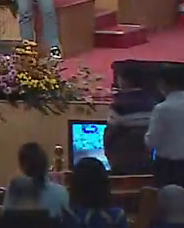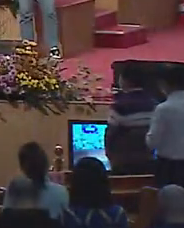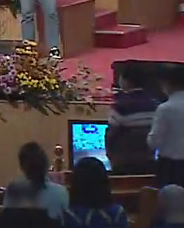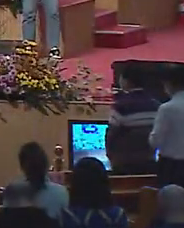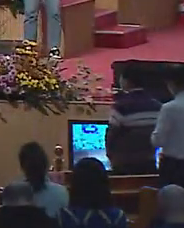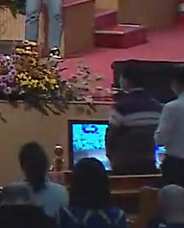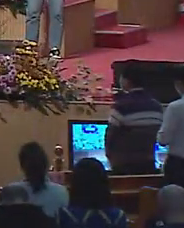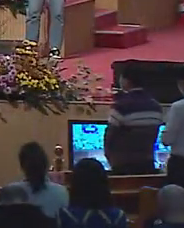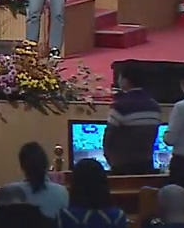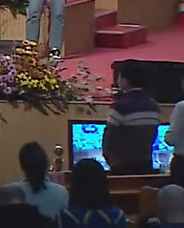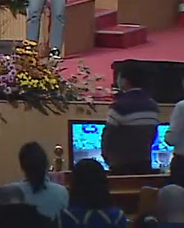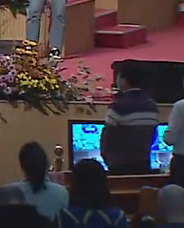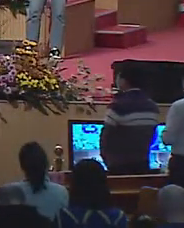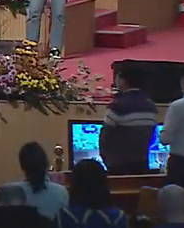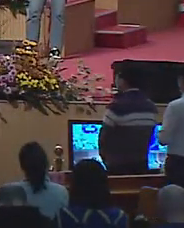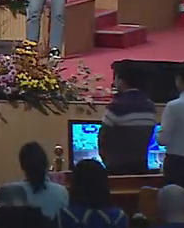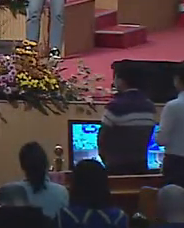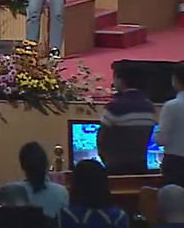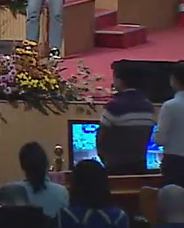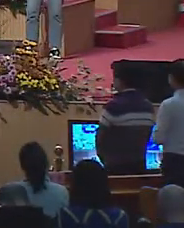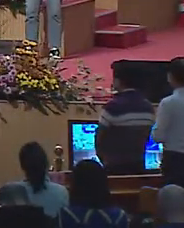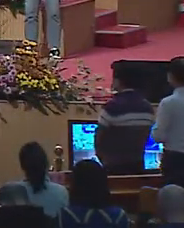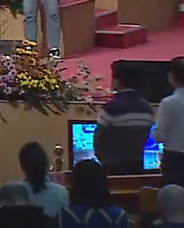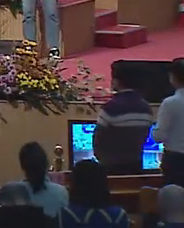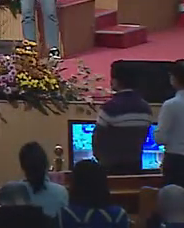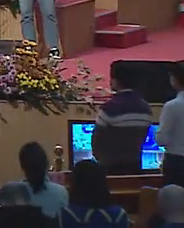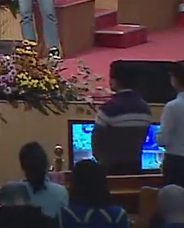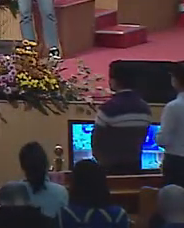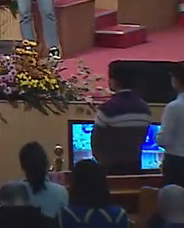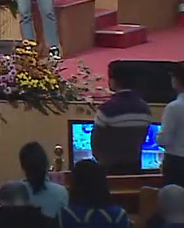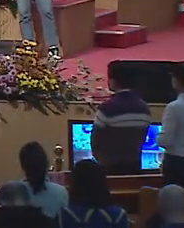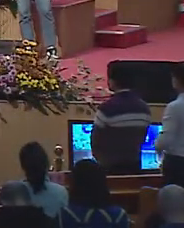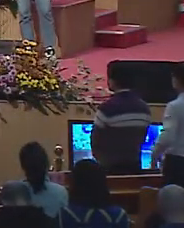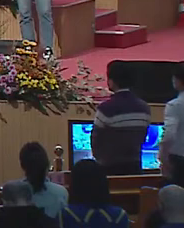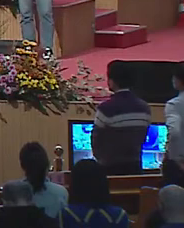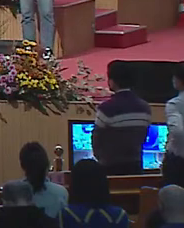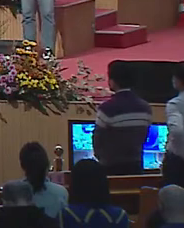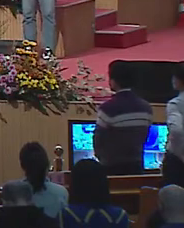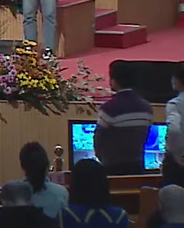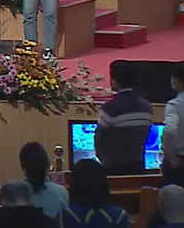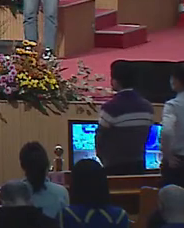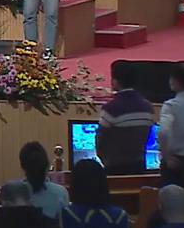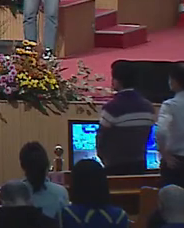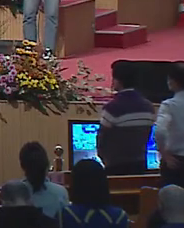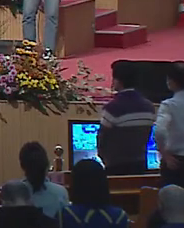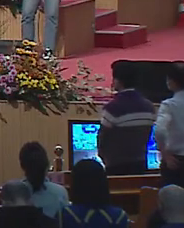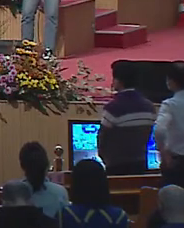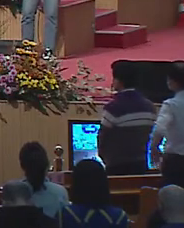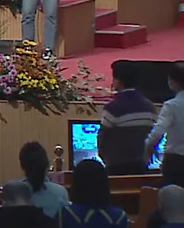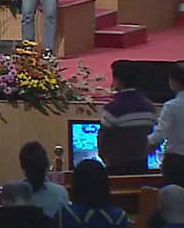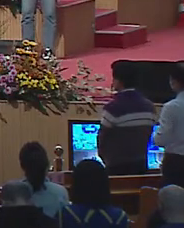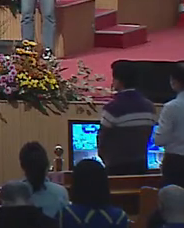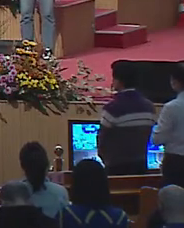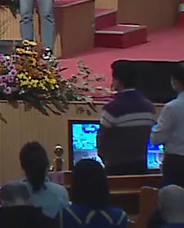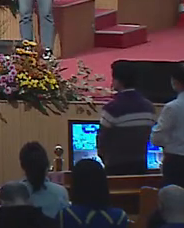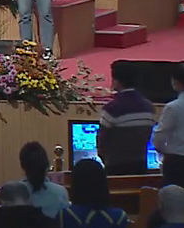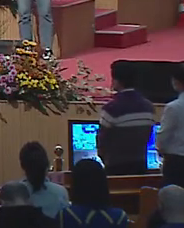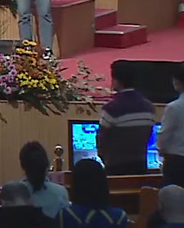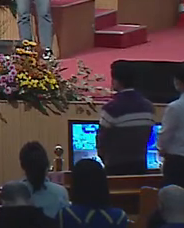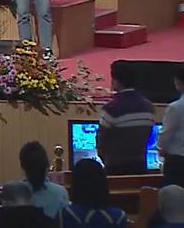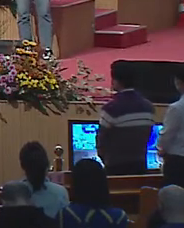let us remember the words of the Lord and pray in unison father God let us not precede the will of yours